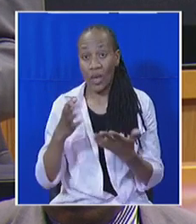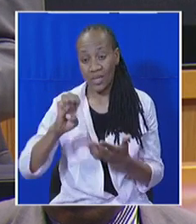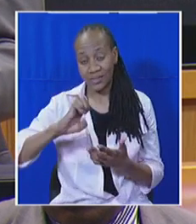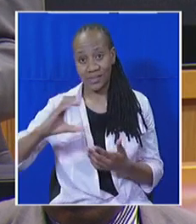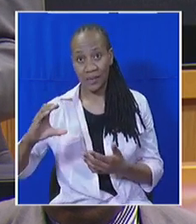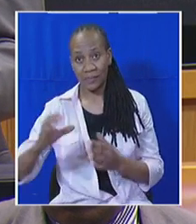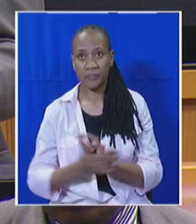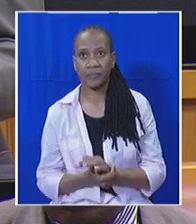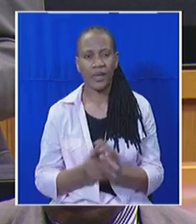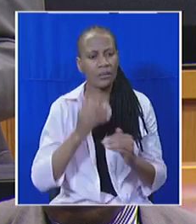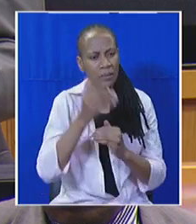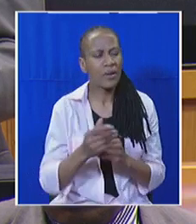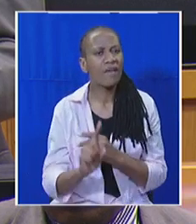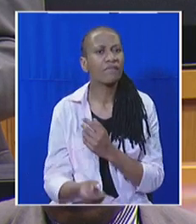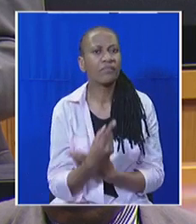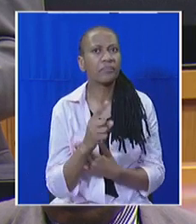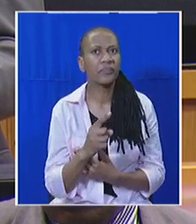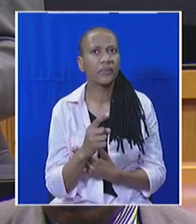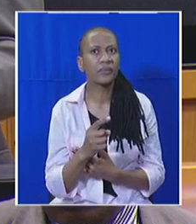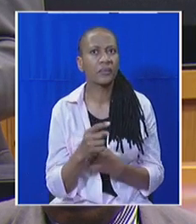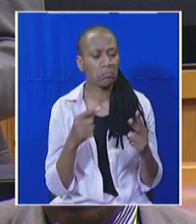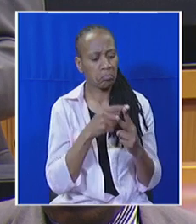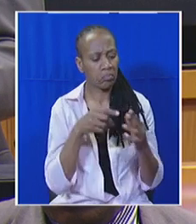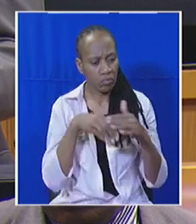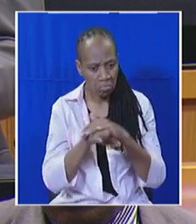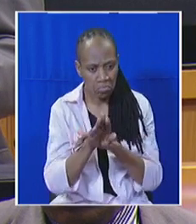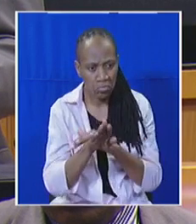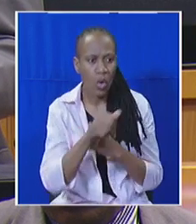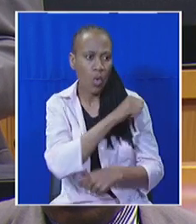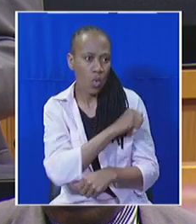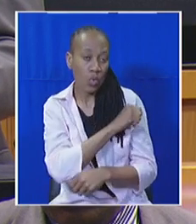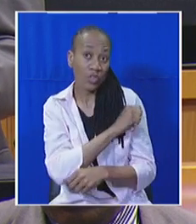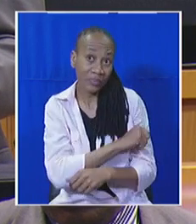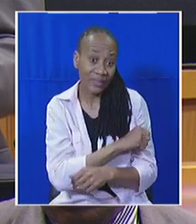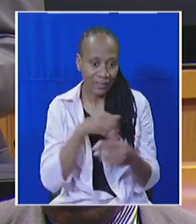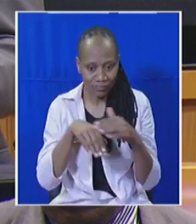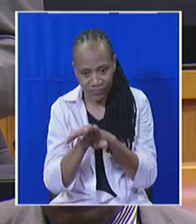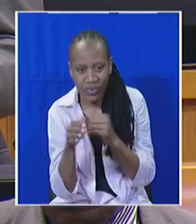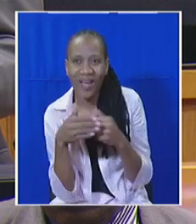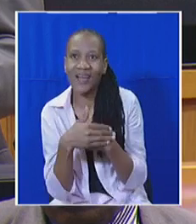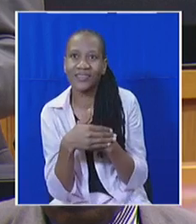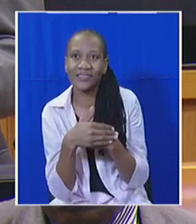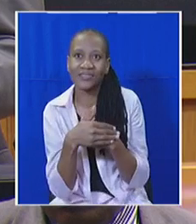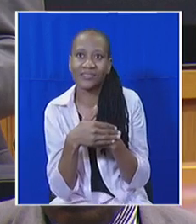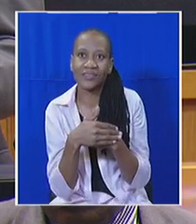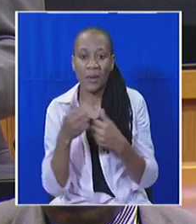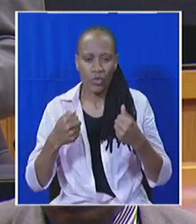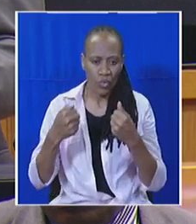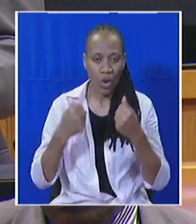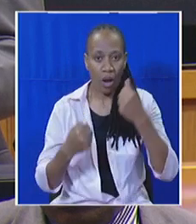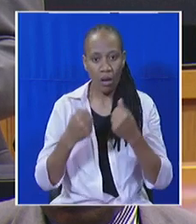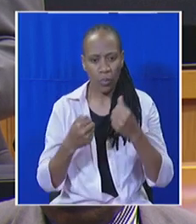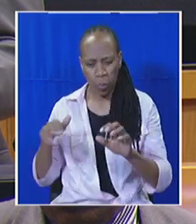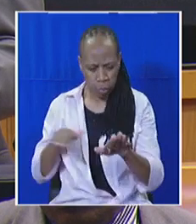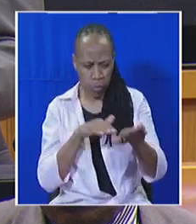after they decided to enter into the hospital precinct for safety, when their car was chased down by an